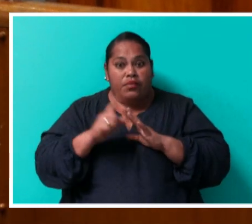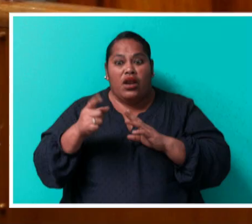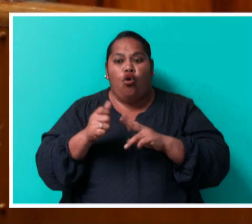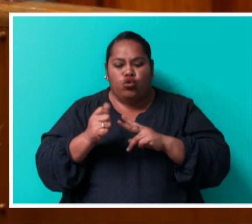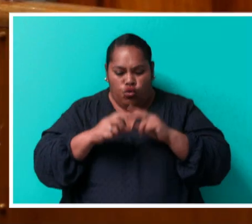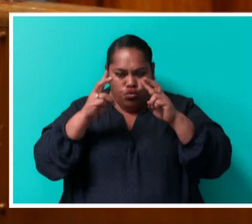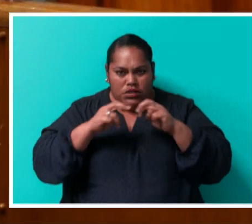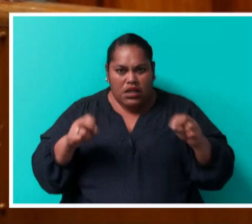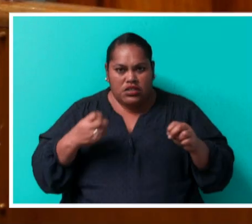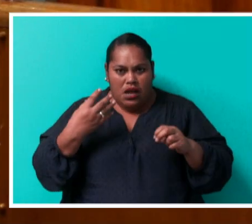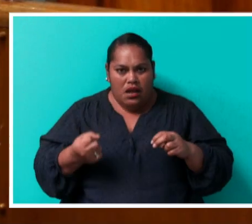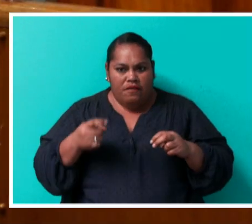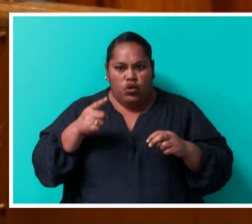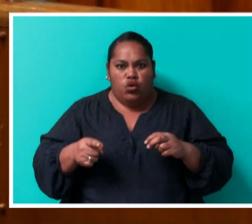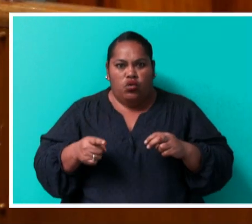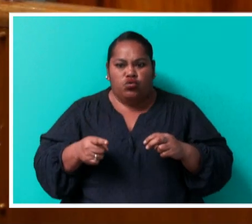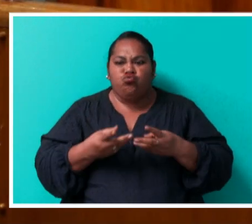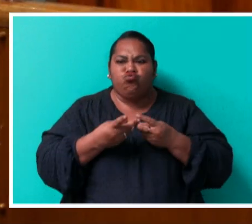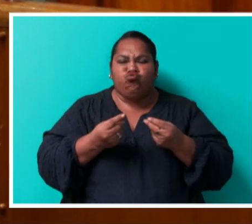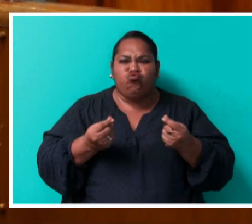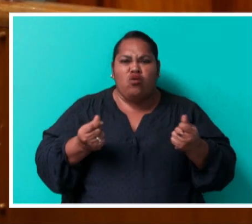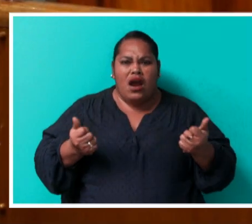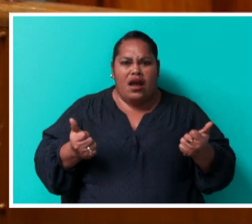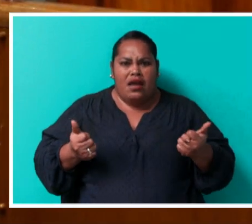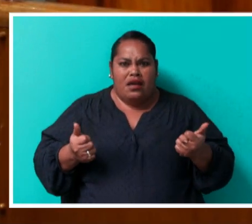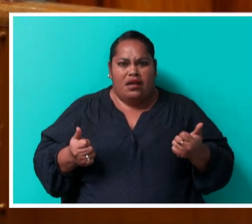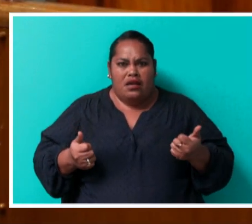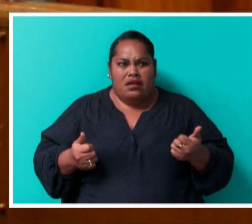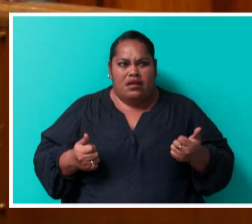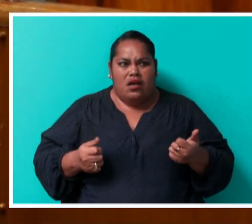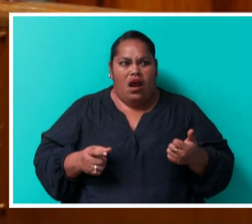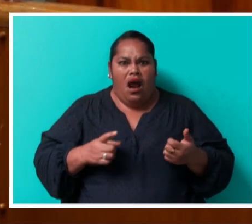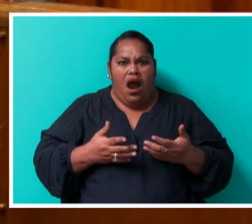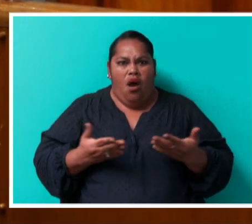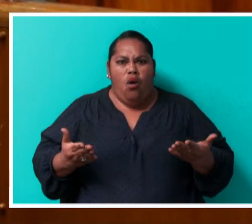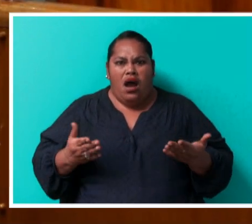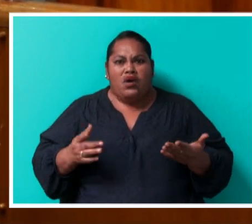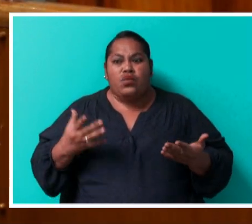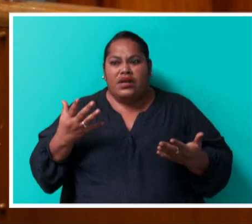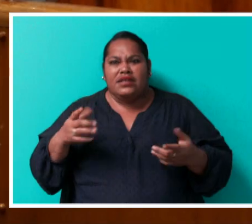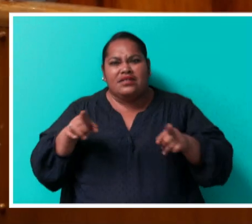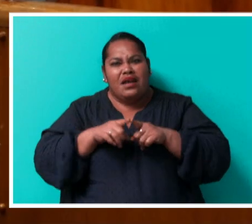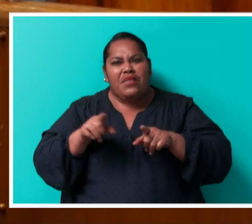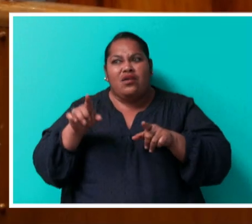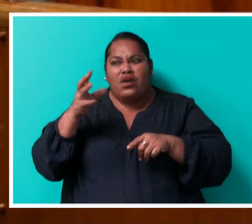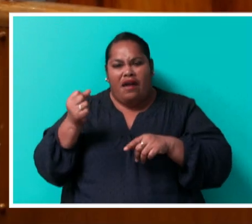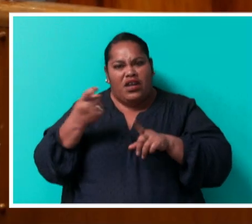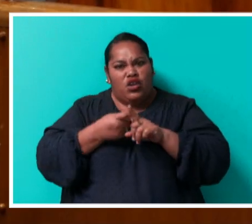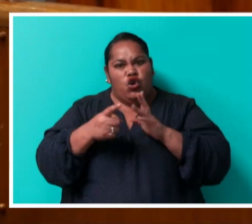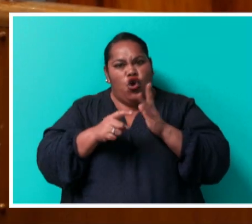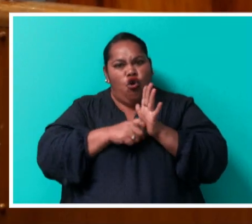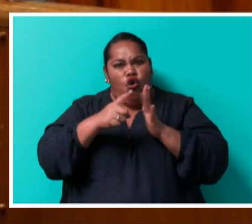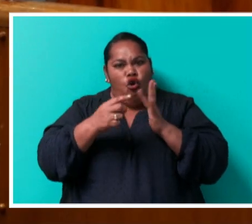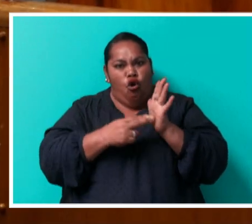hub to drive innovation such as the one we have in Cornwall. These